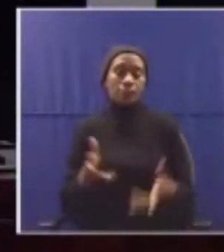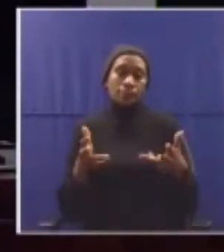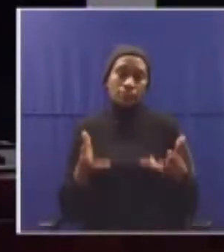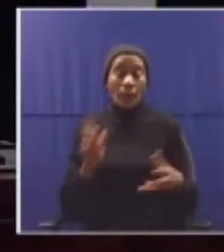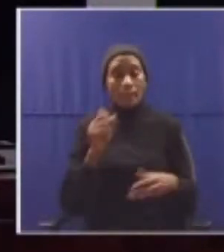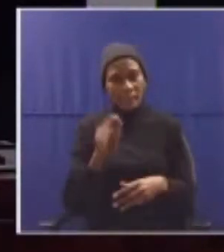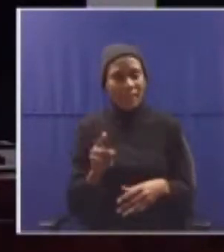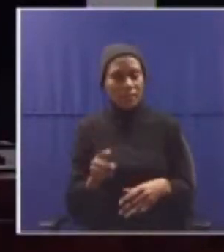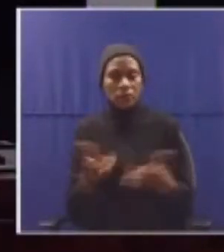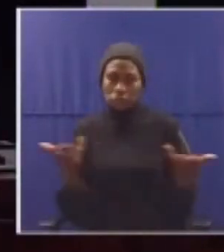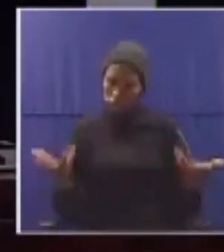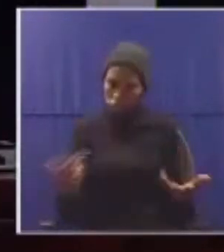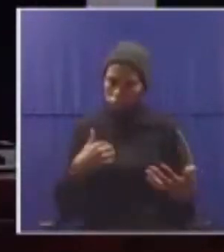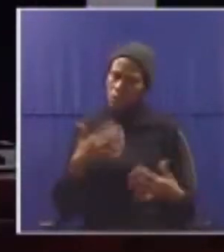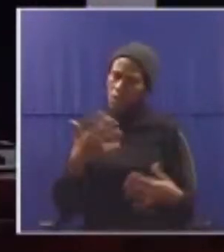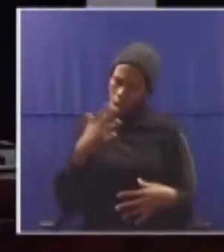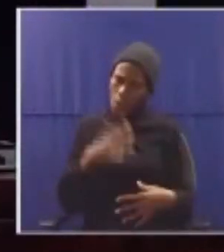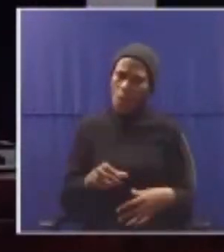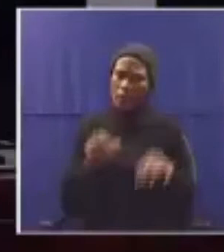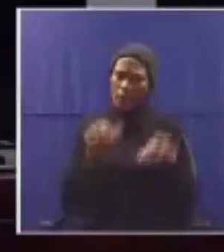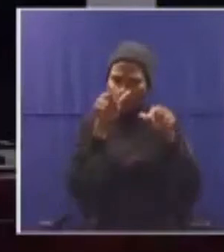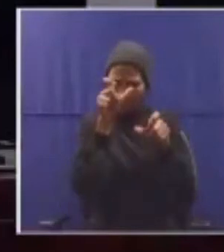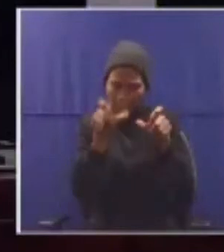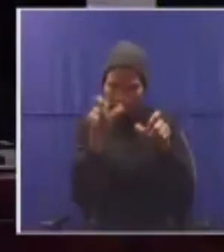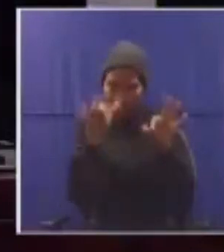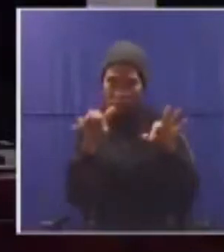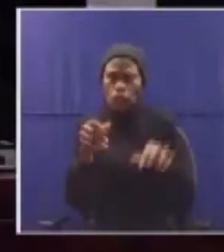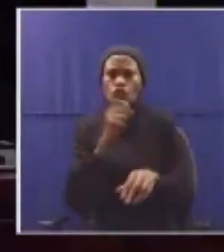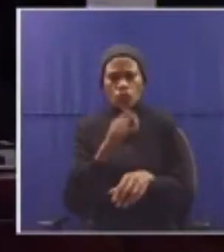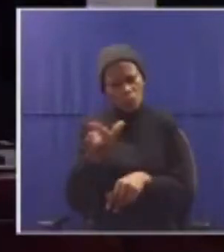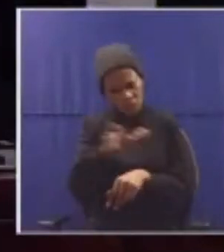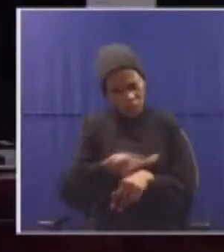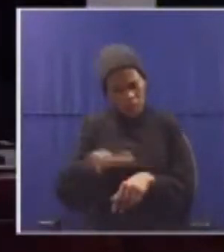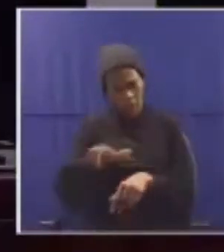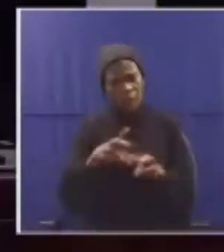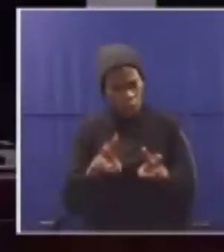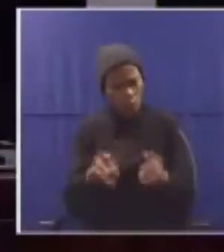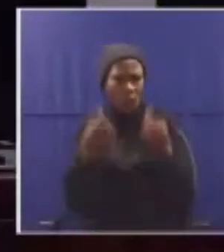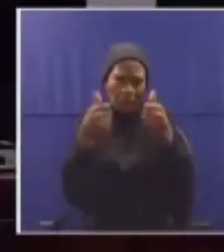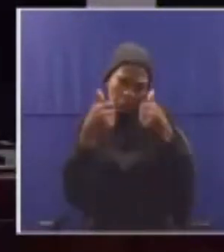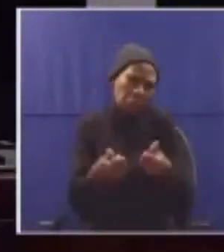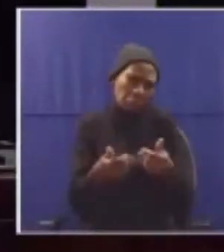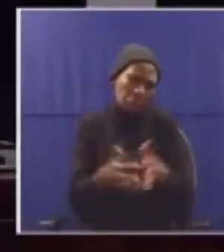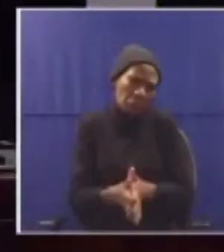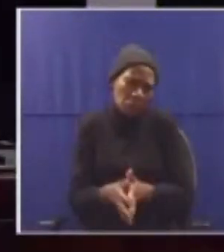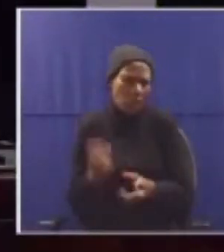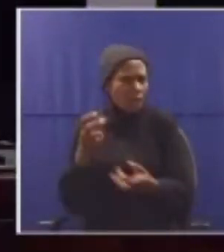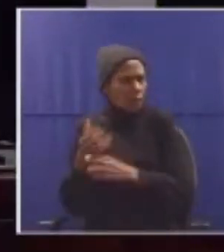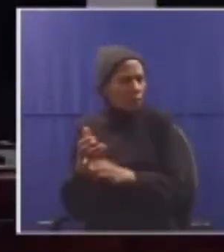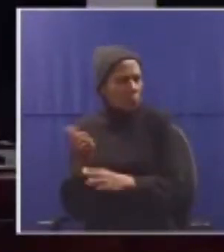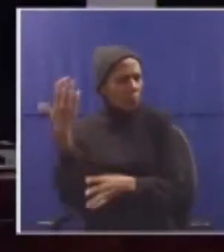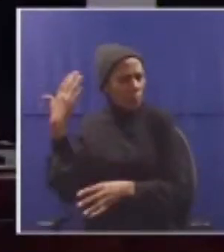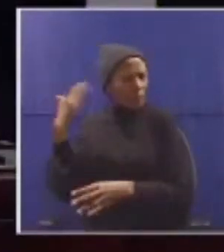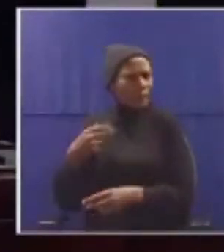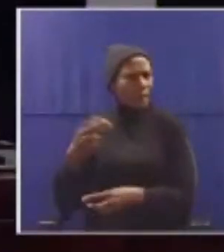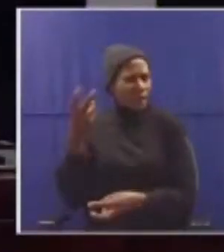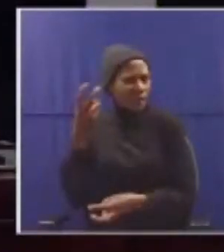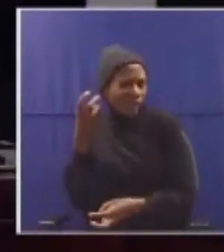But obviously we want them to use the land productively. There have been complaints previously